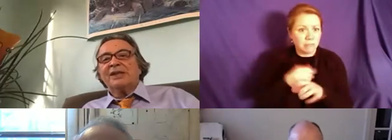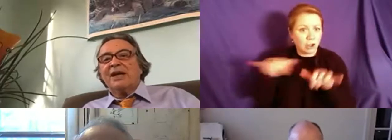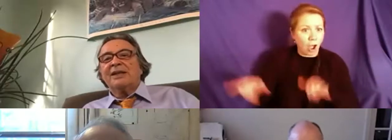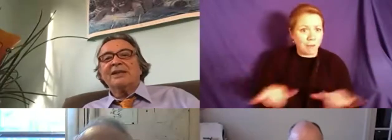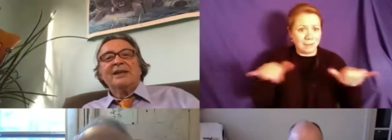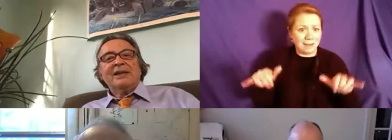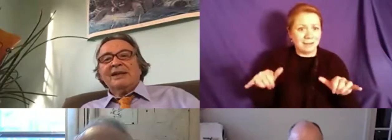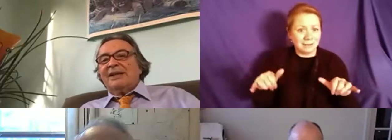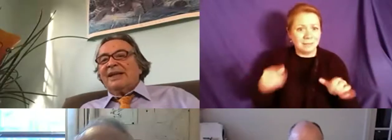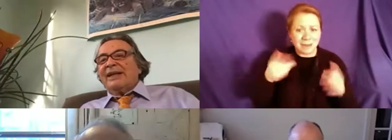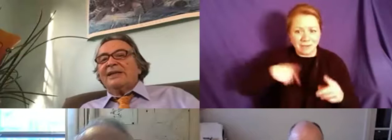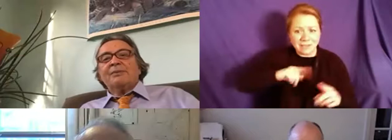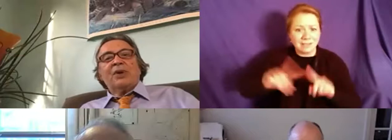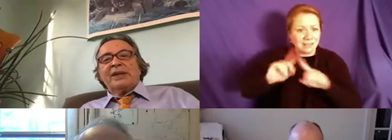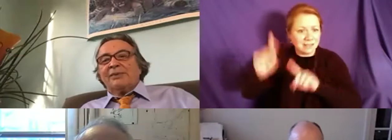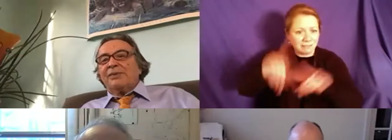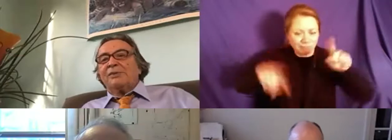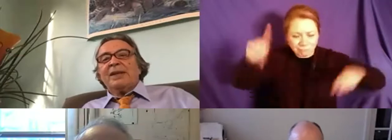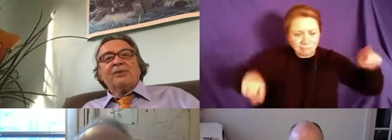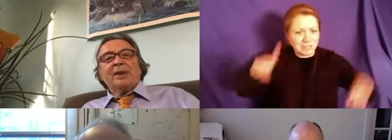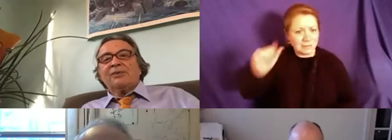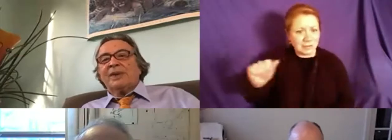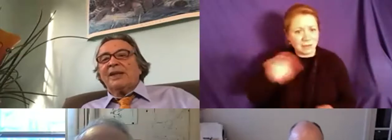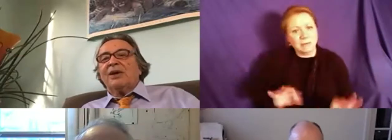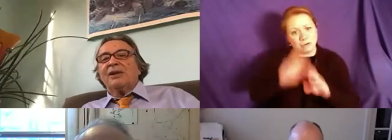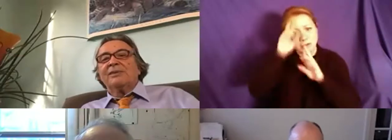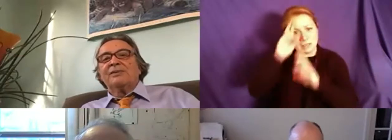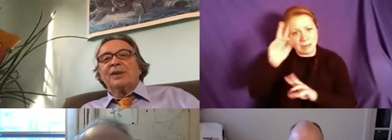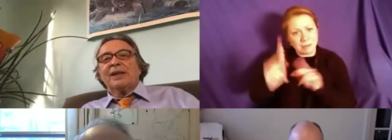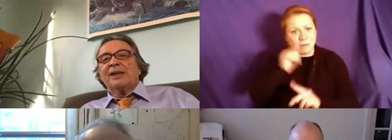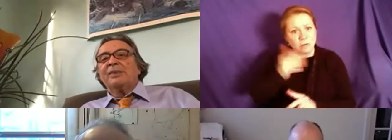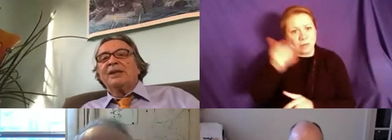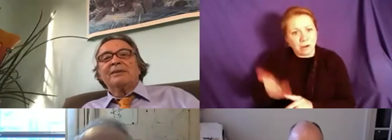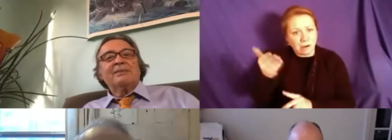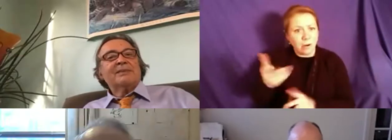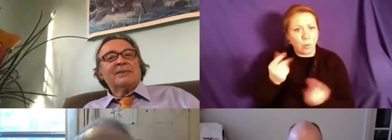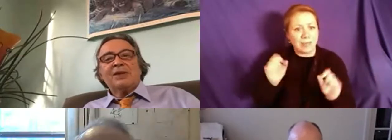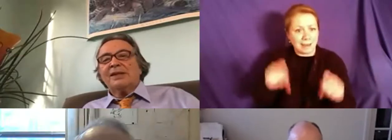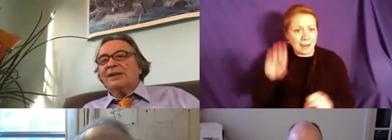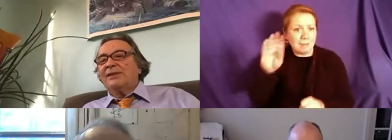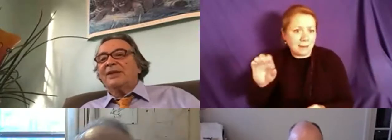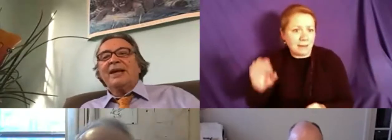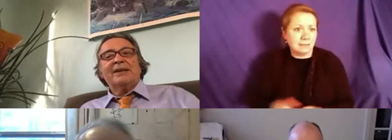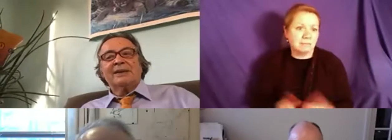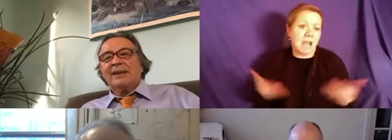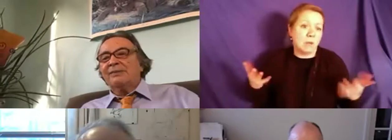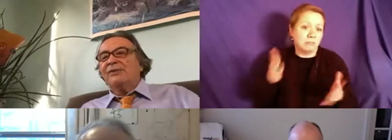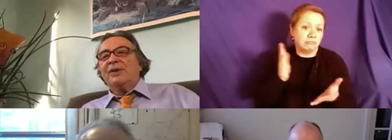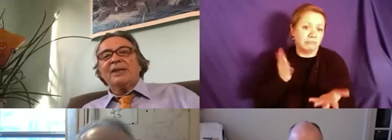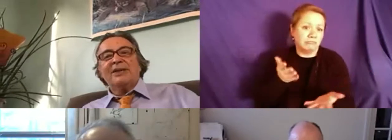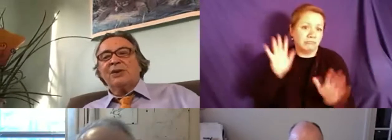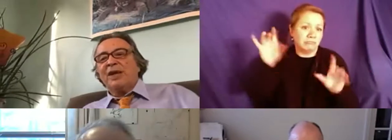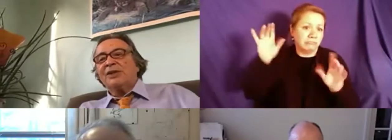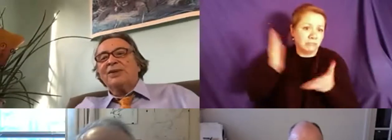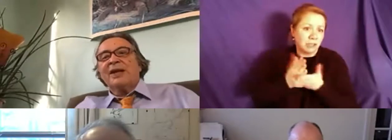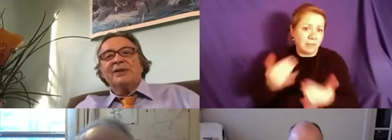of various kinds. And it's important that we respect everybody for what they are and what they can be. So I'll just leave it at that. I look forward